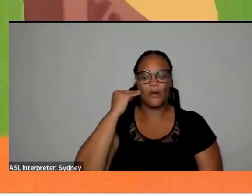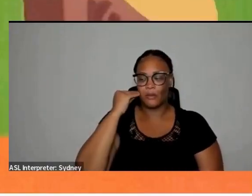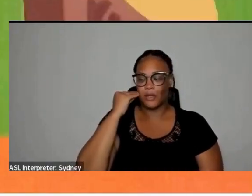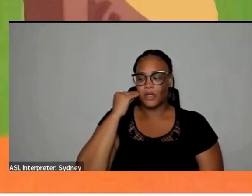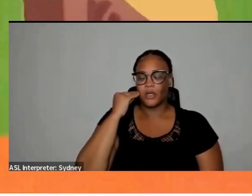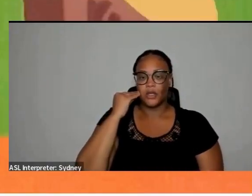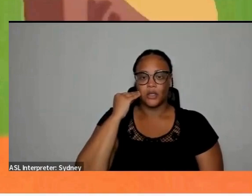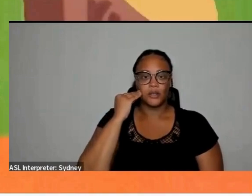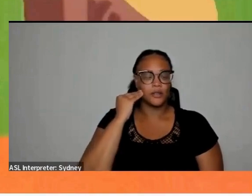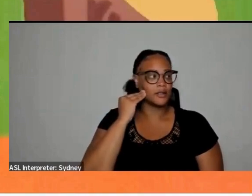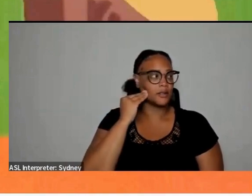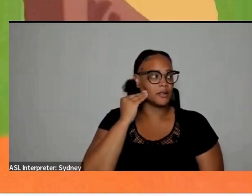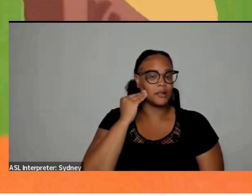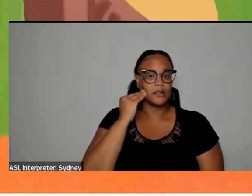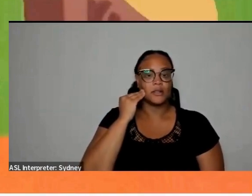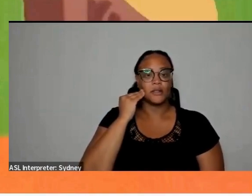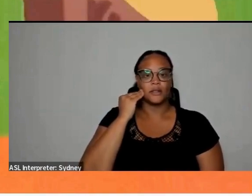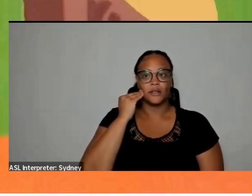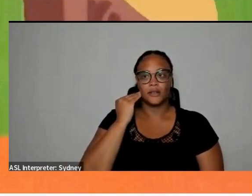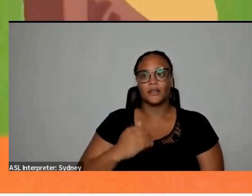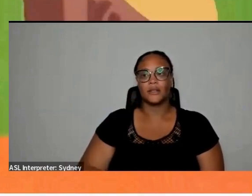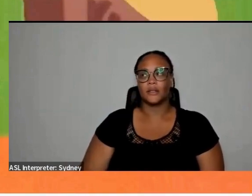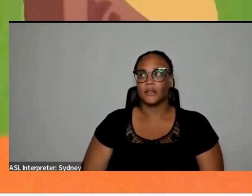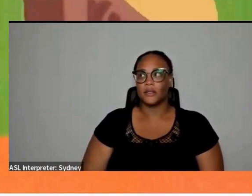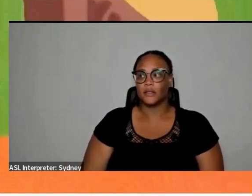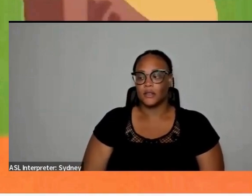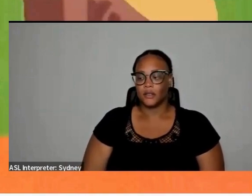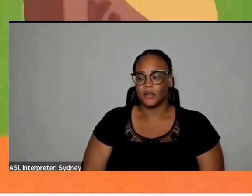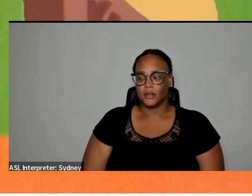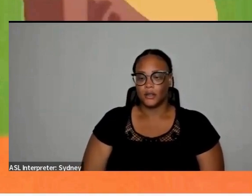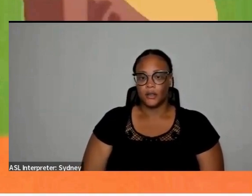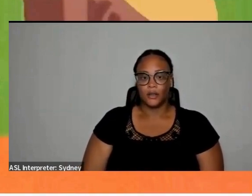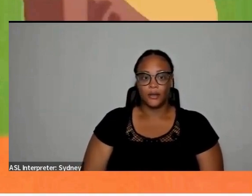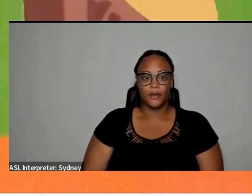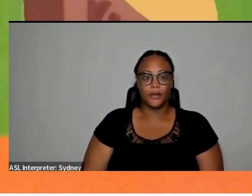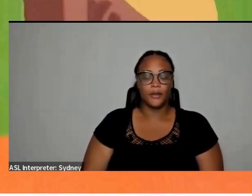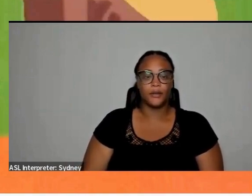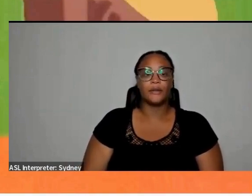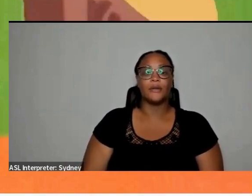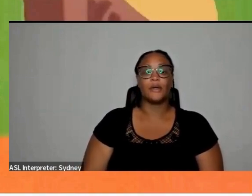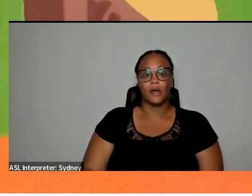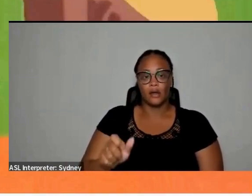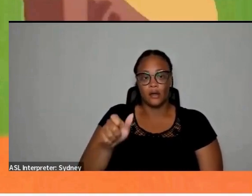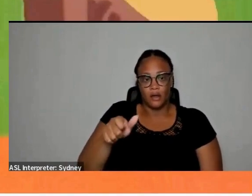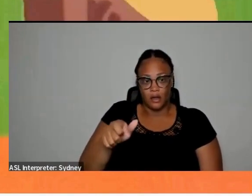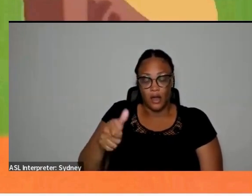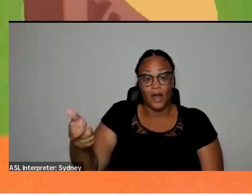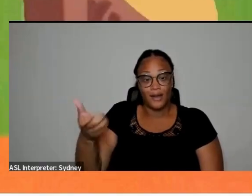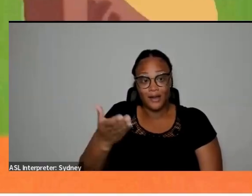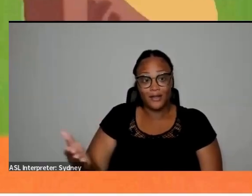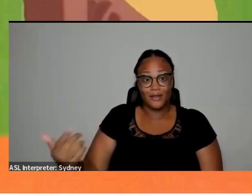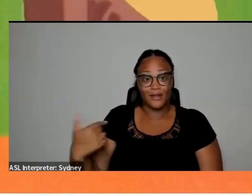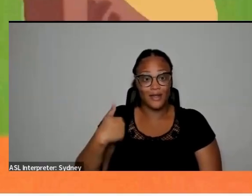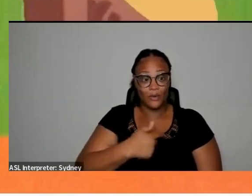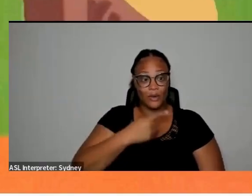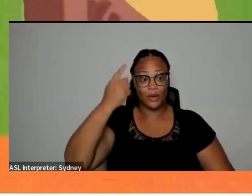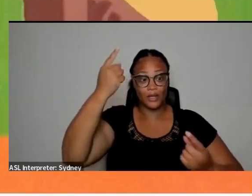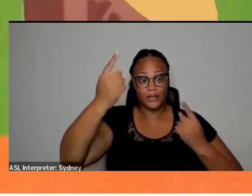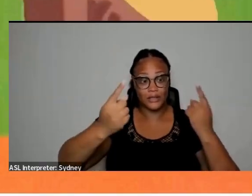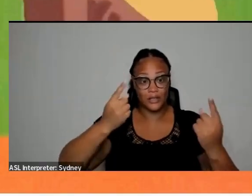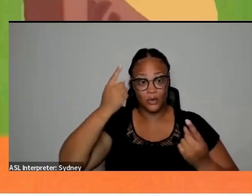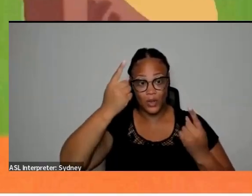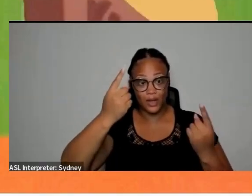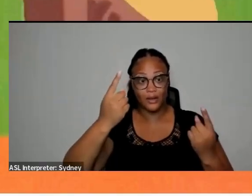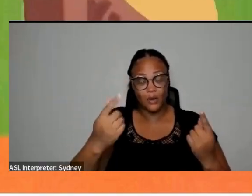So other things, so one of the things that we were thinking about to be active is we have a yoga club